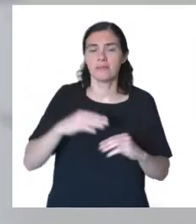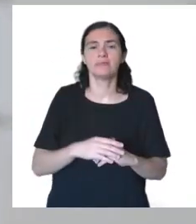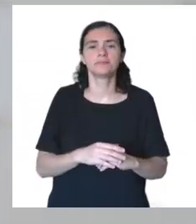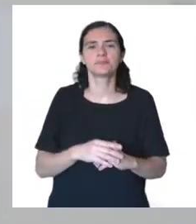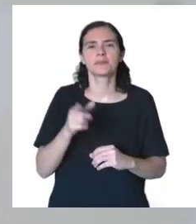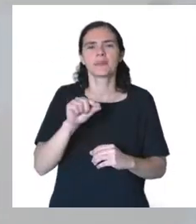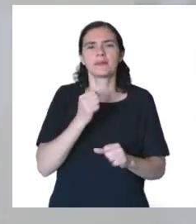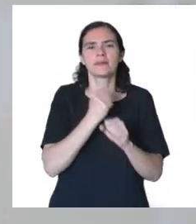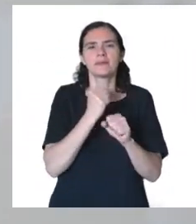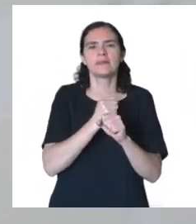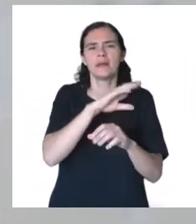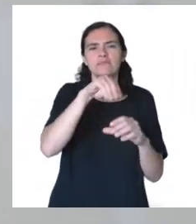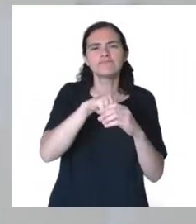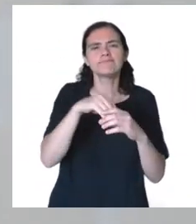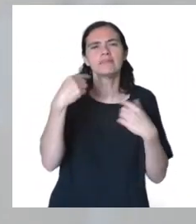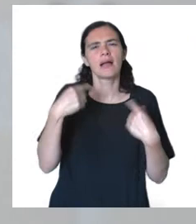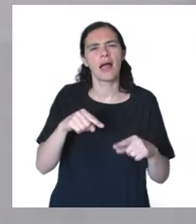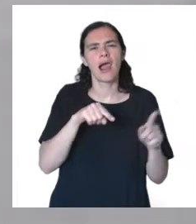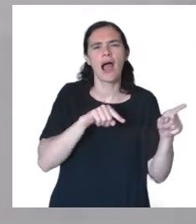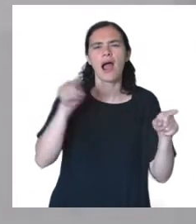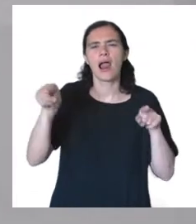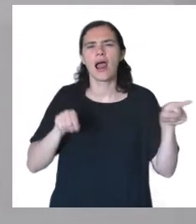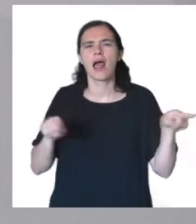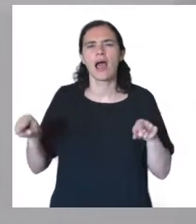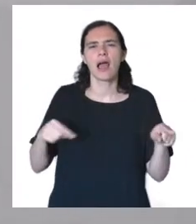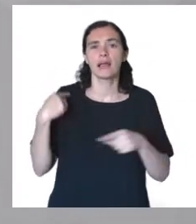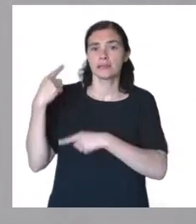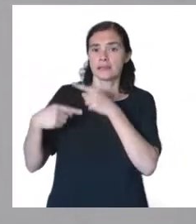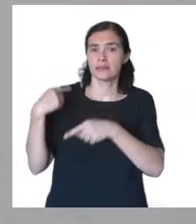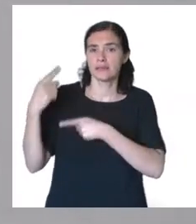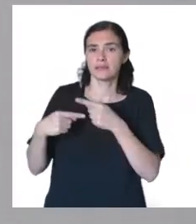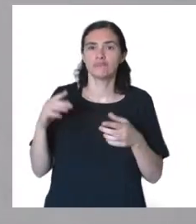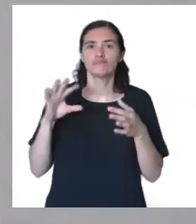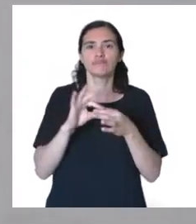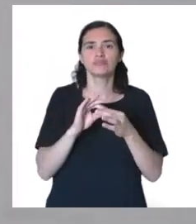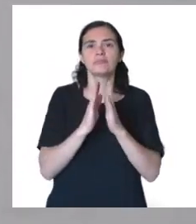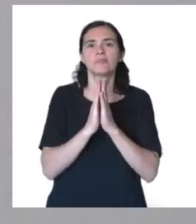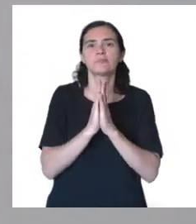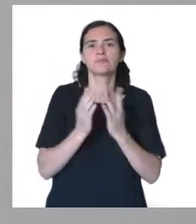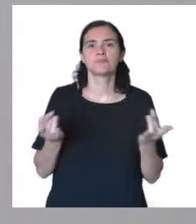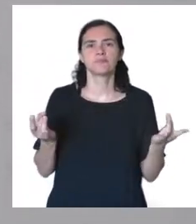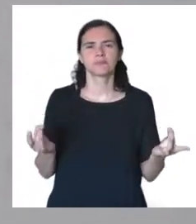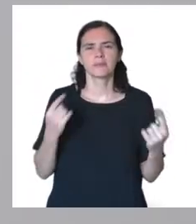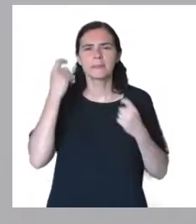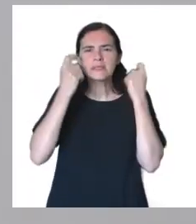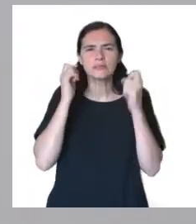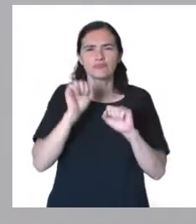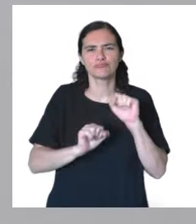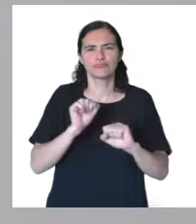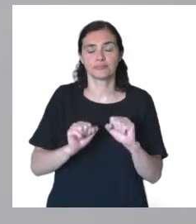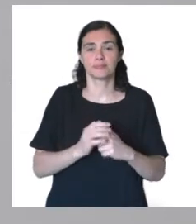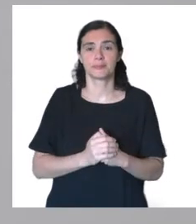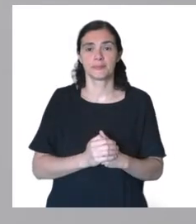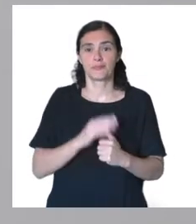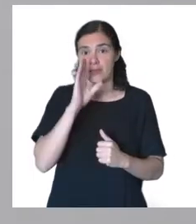in Japan. There is also in the work appearing here and there the tradition, I would say, of Zen Buddhist